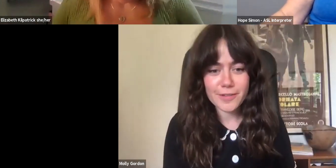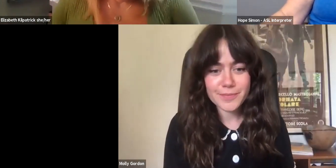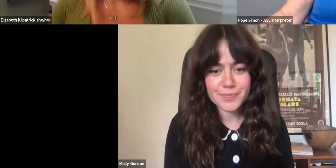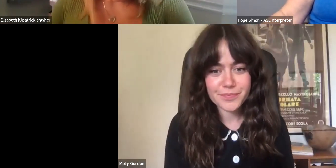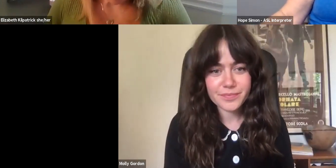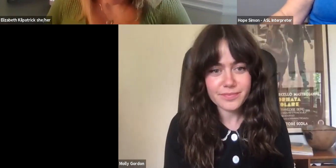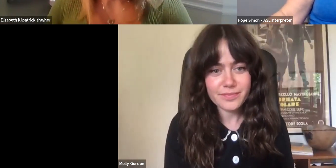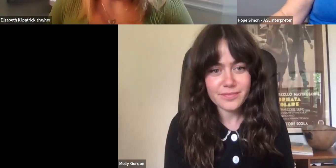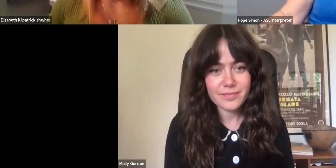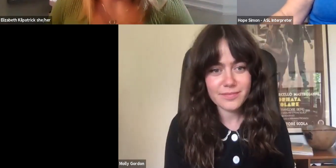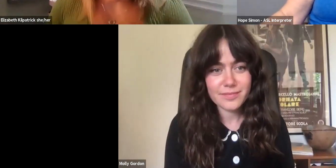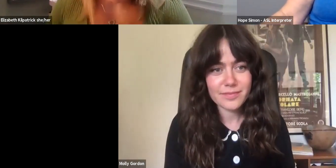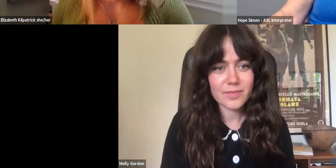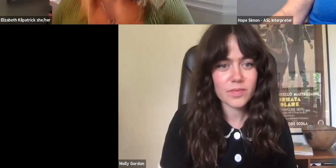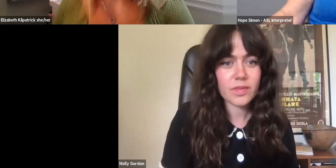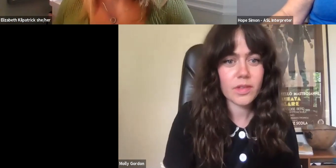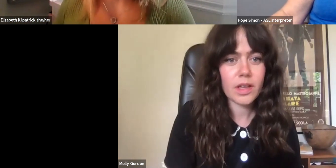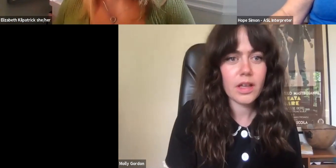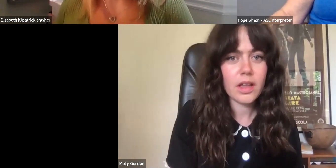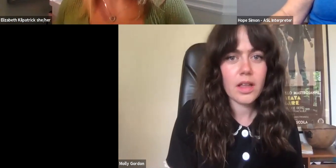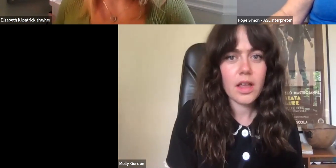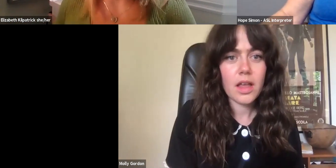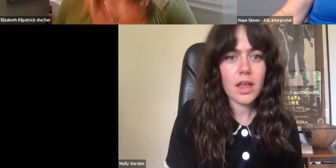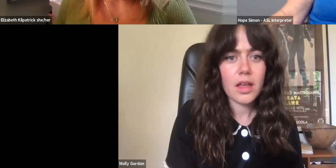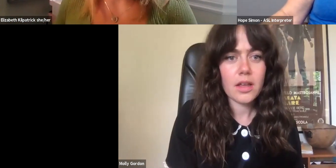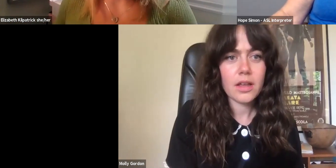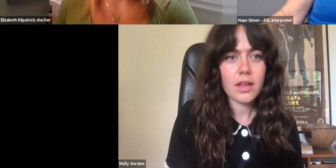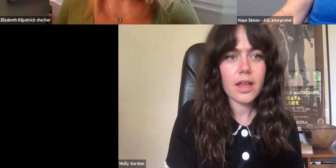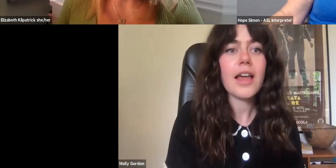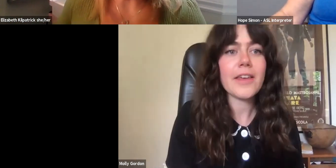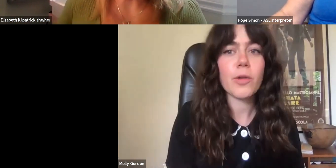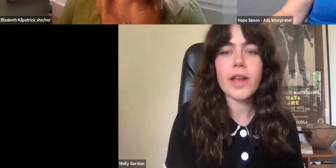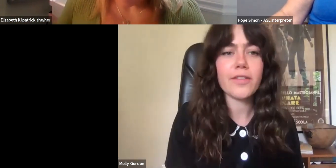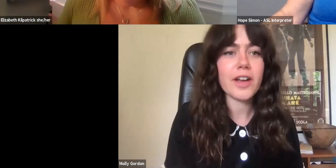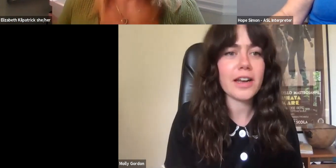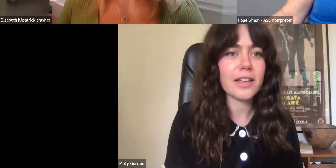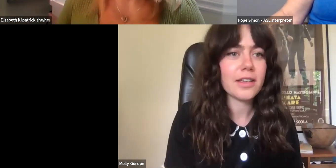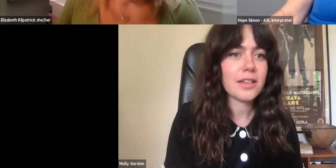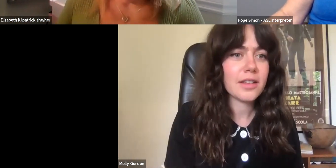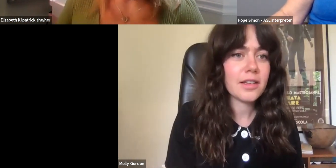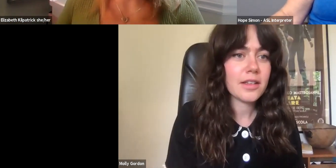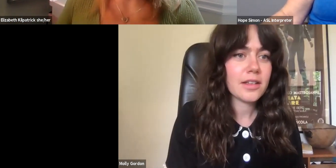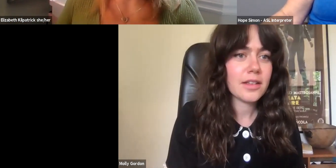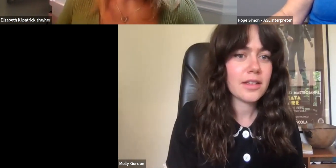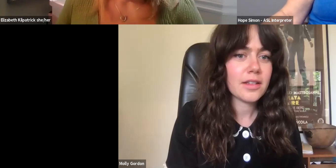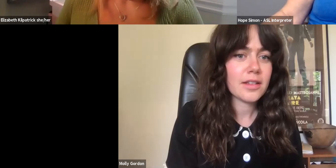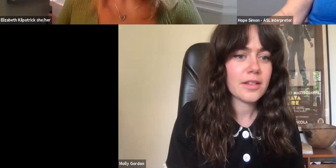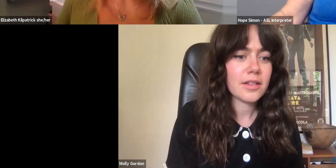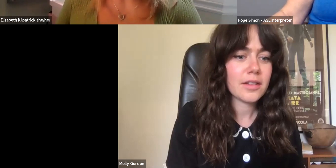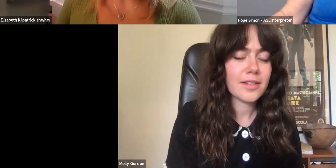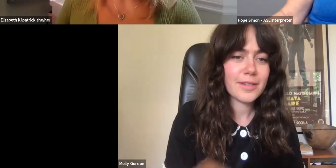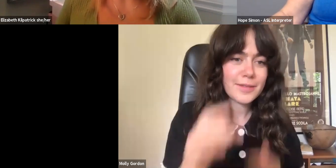you. You too. So are we going to hold just a second for Natalie? I think we're waiting for Natalie. Awesome.